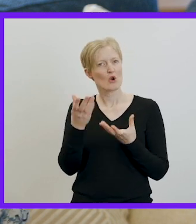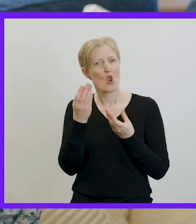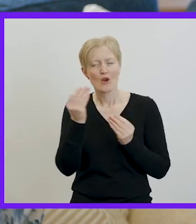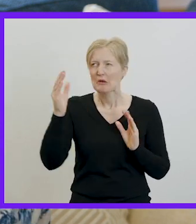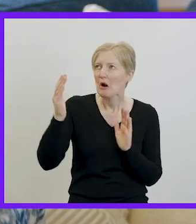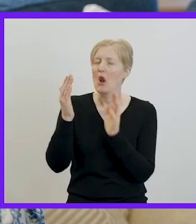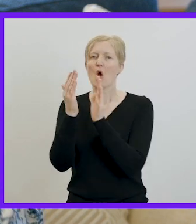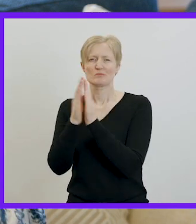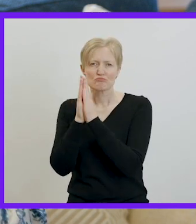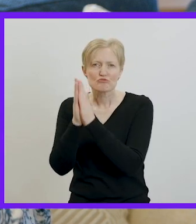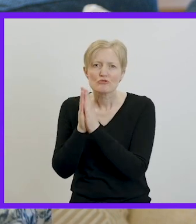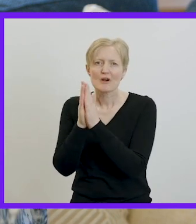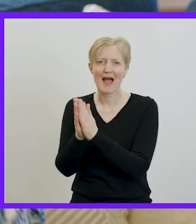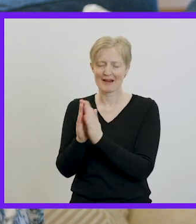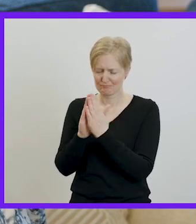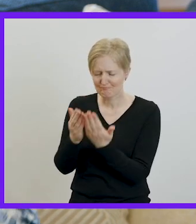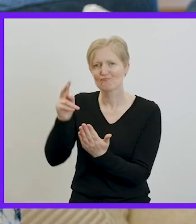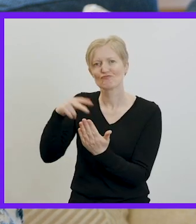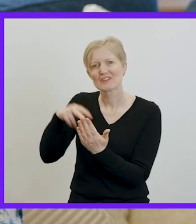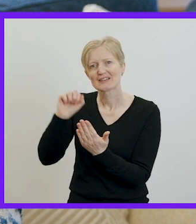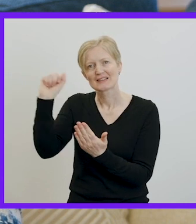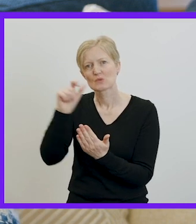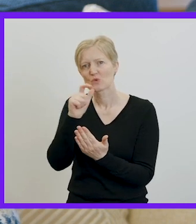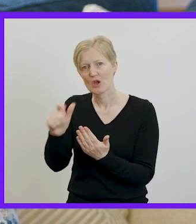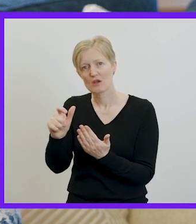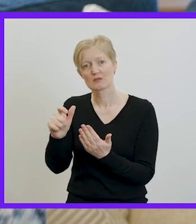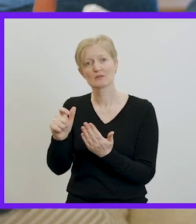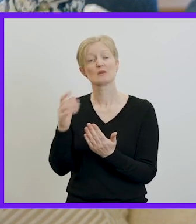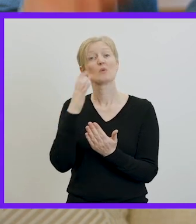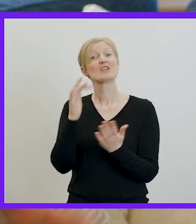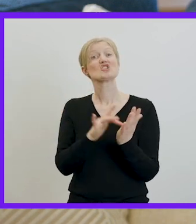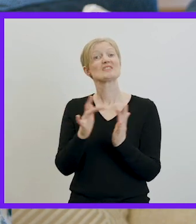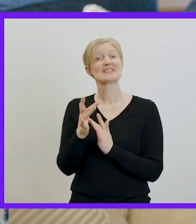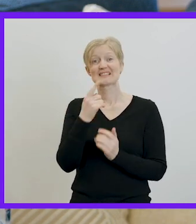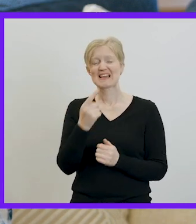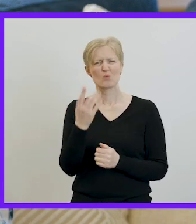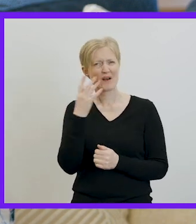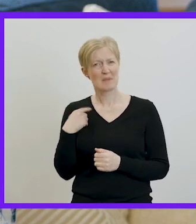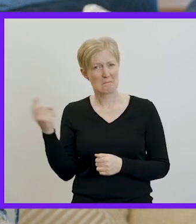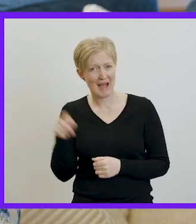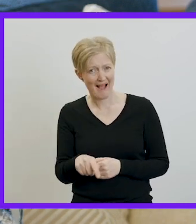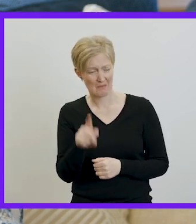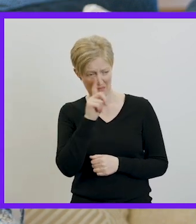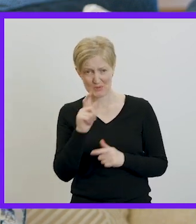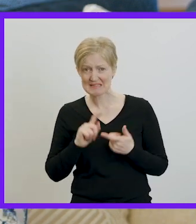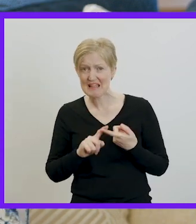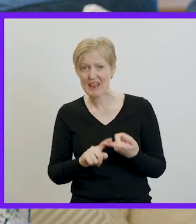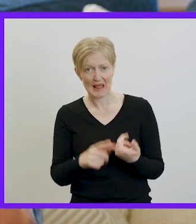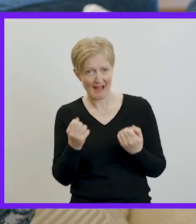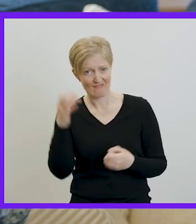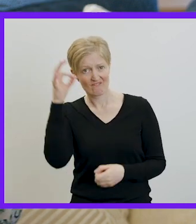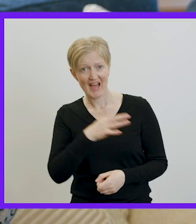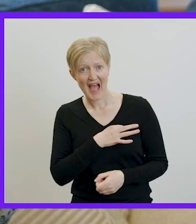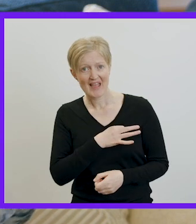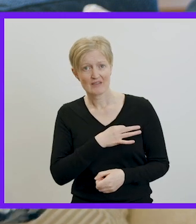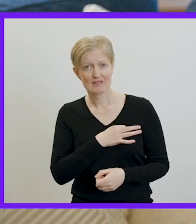learn to come close to him and trust in him. And that's why Jesus said, when I come back on earth, will there still be people with faith?